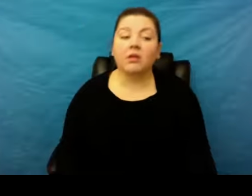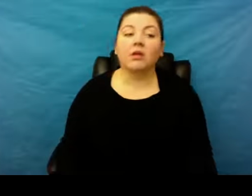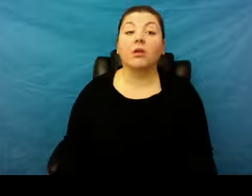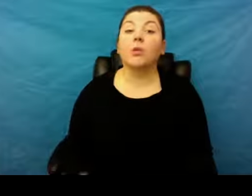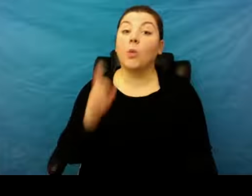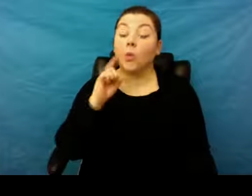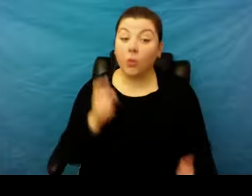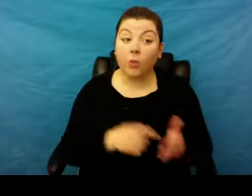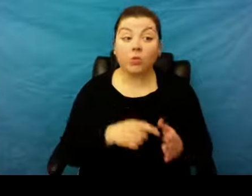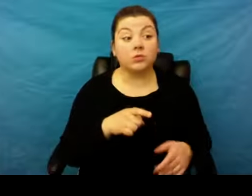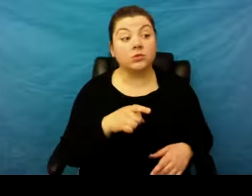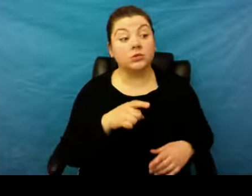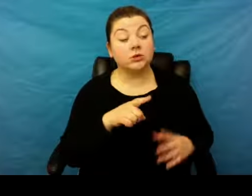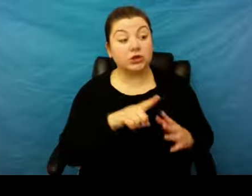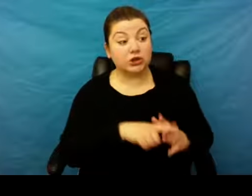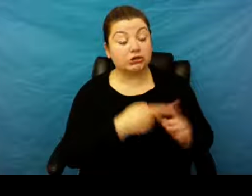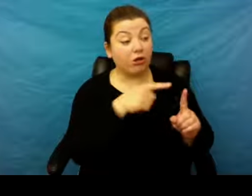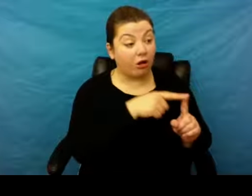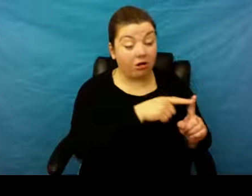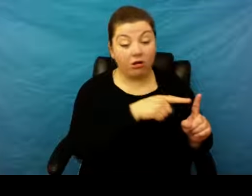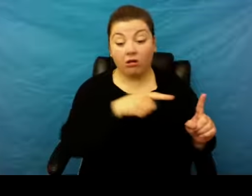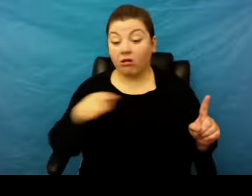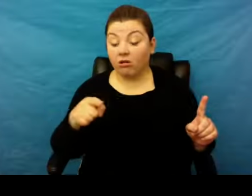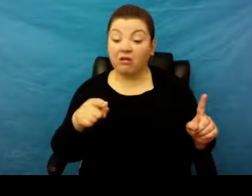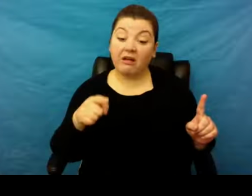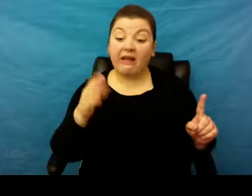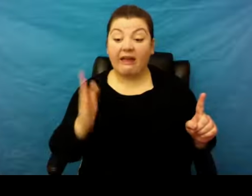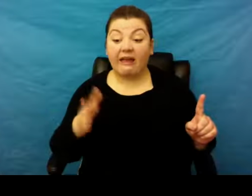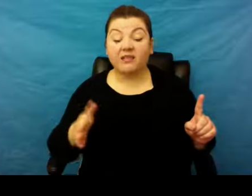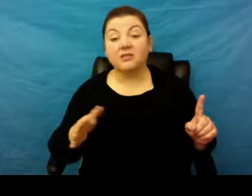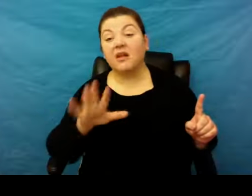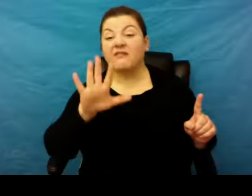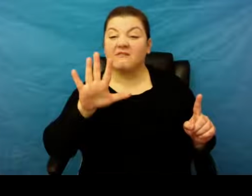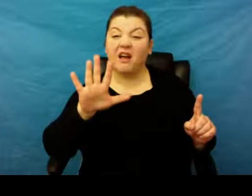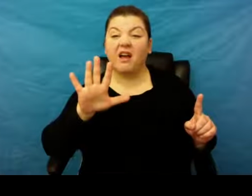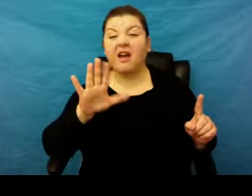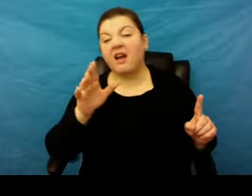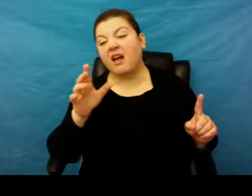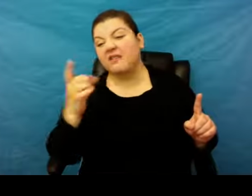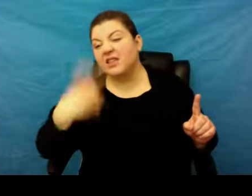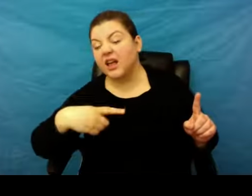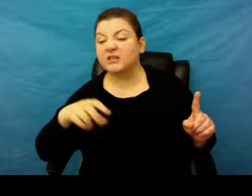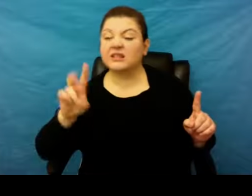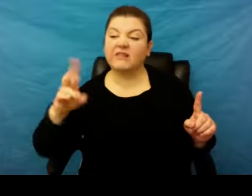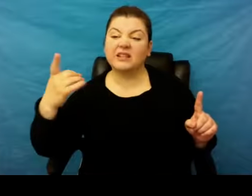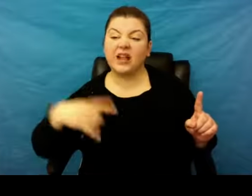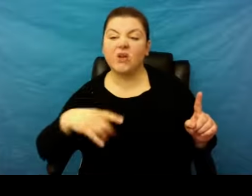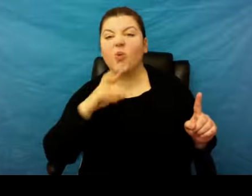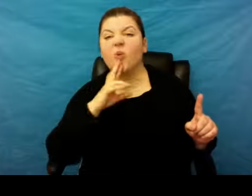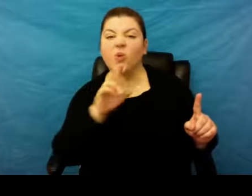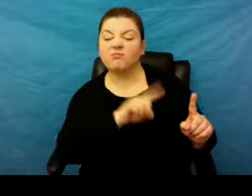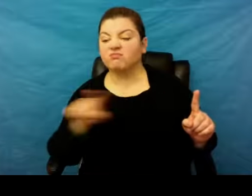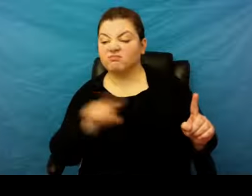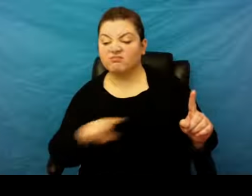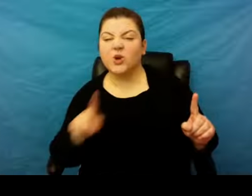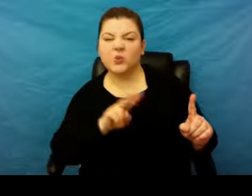seeing, between 5 to 7 to 14 days is probably the best accurate description. Some